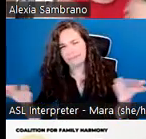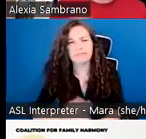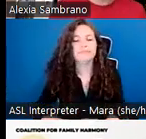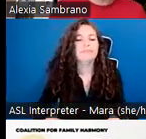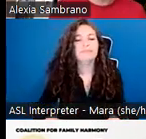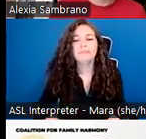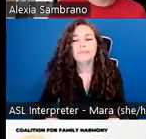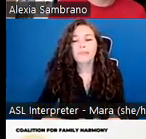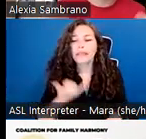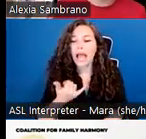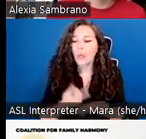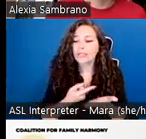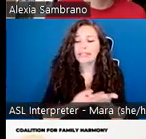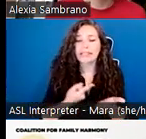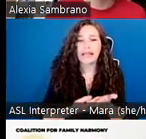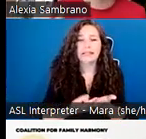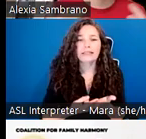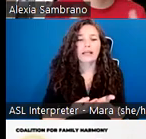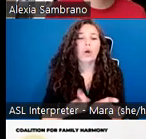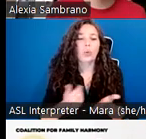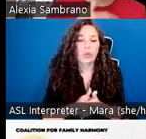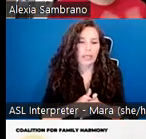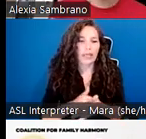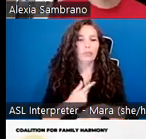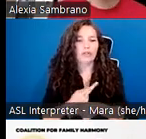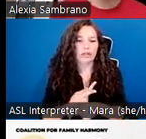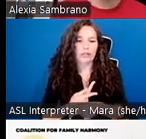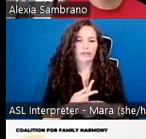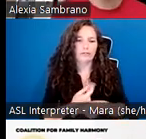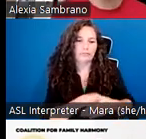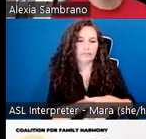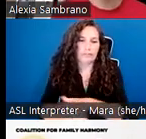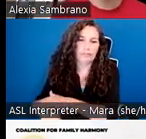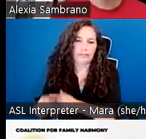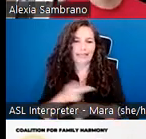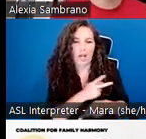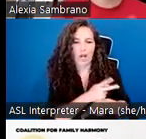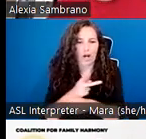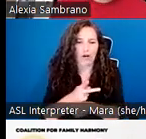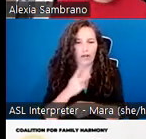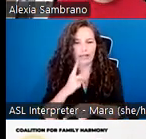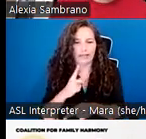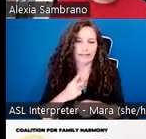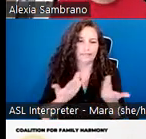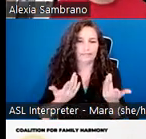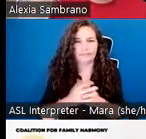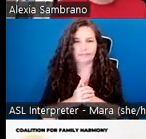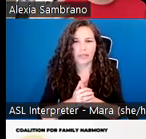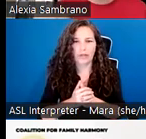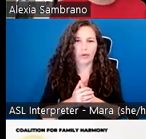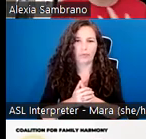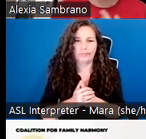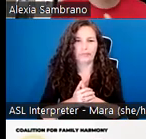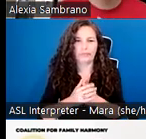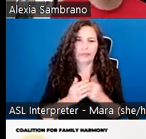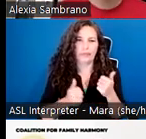So now we're going to talk a little bit about reproductive care as being a component of gender affirming care. So just like cisgender folks, trans people